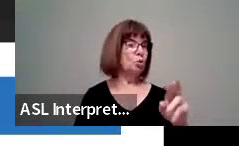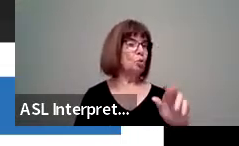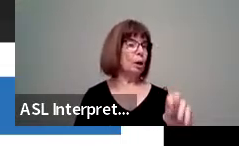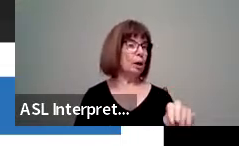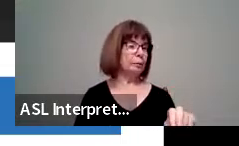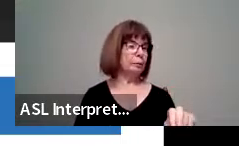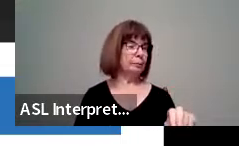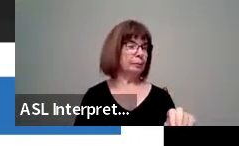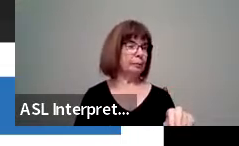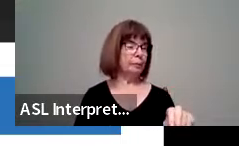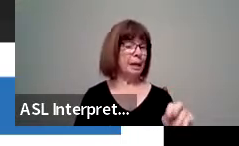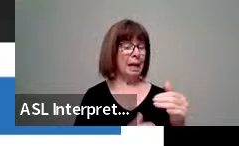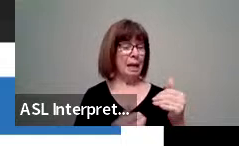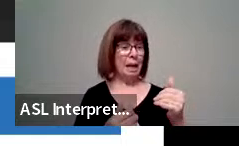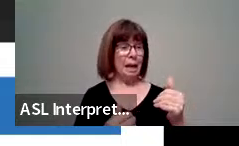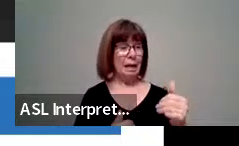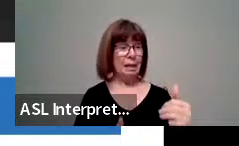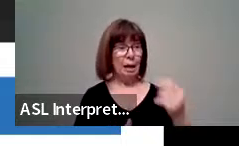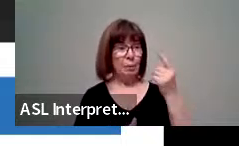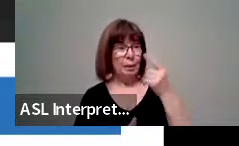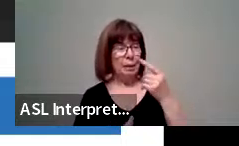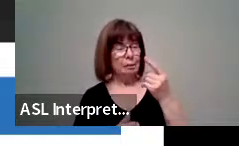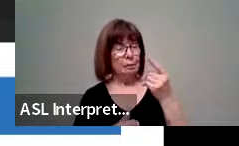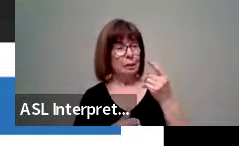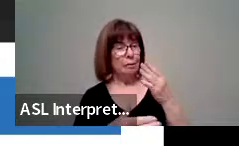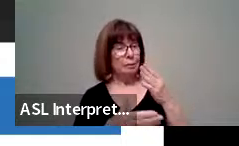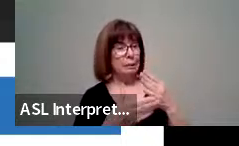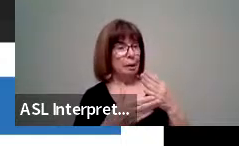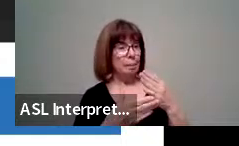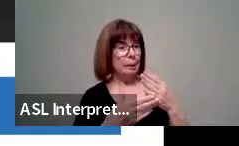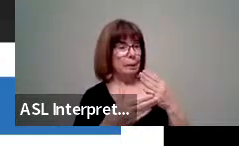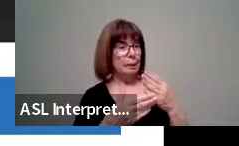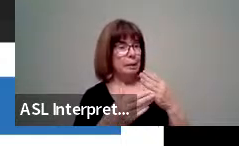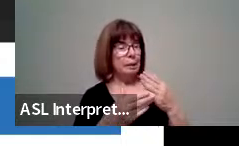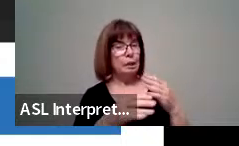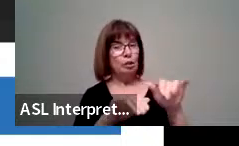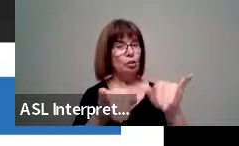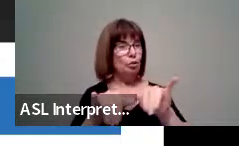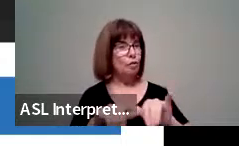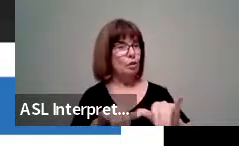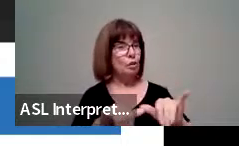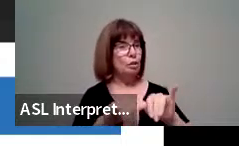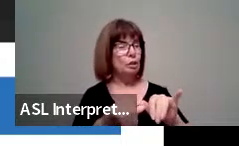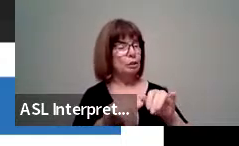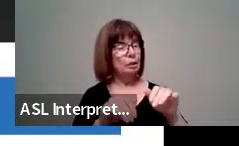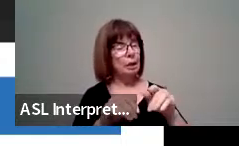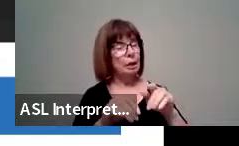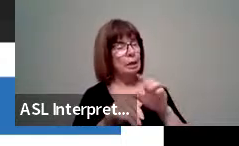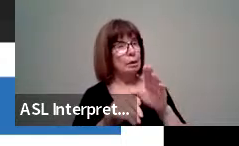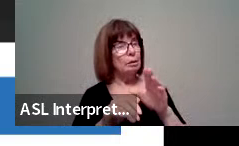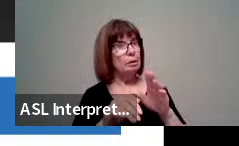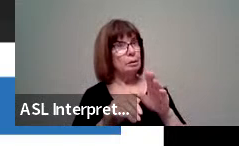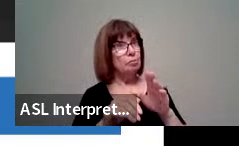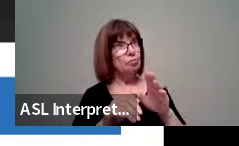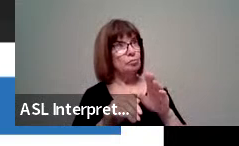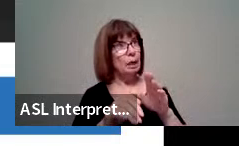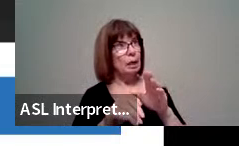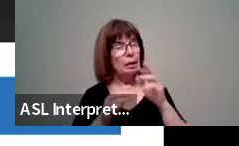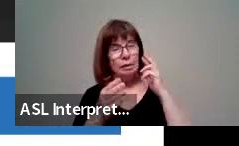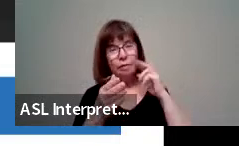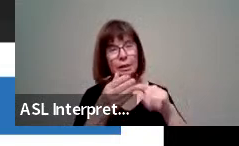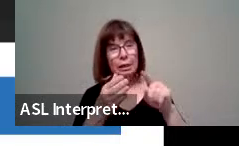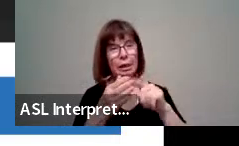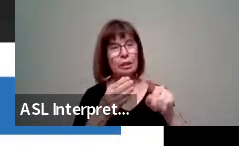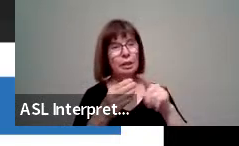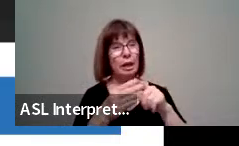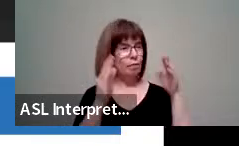of discontinuing the universal case investigations. We're now focusing our efforts more on outbreaks and complex cases.